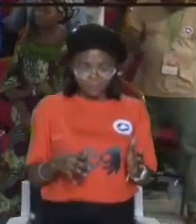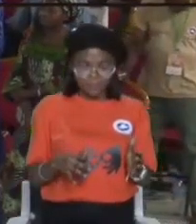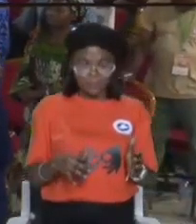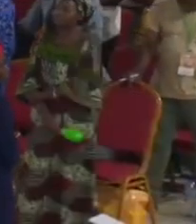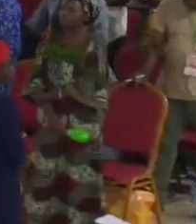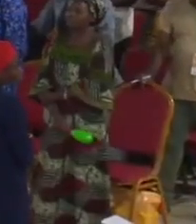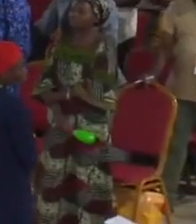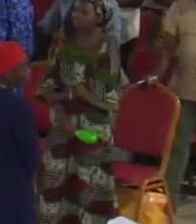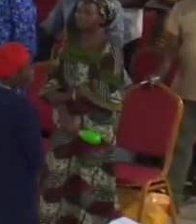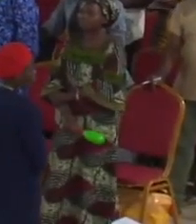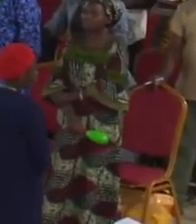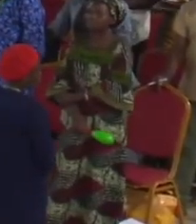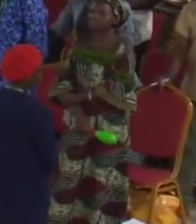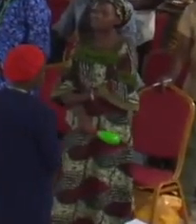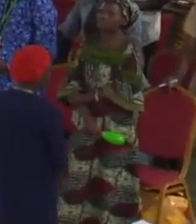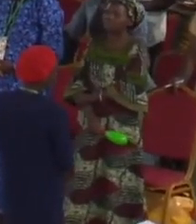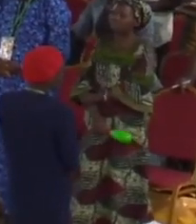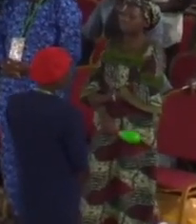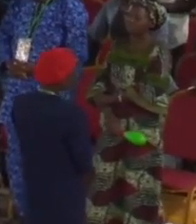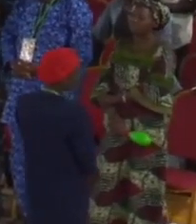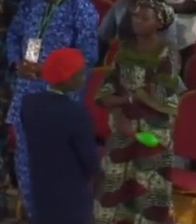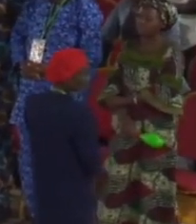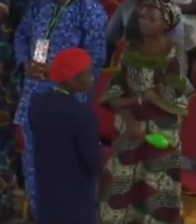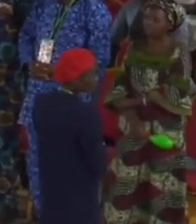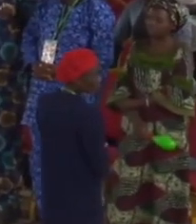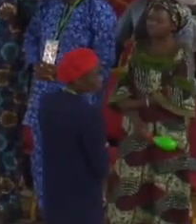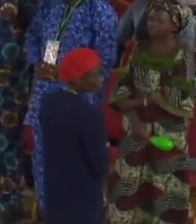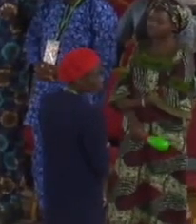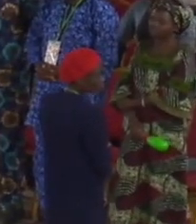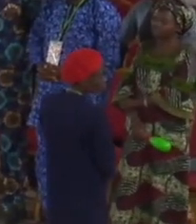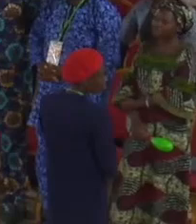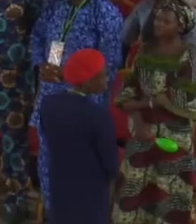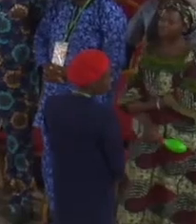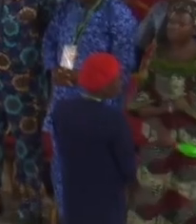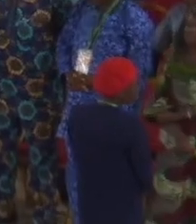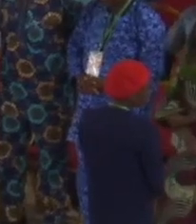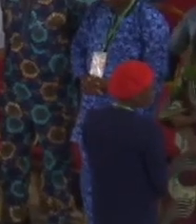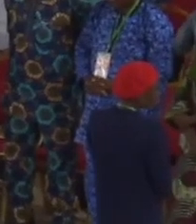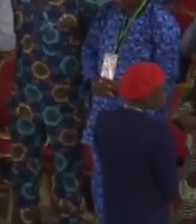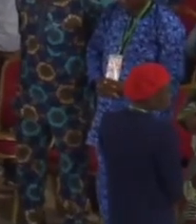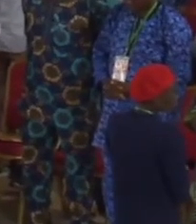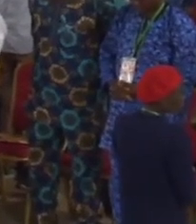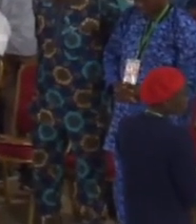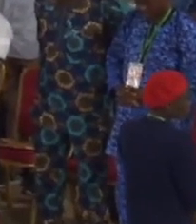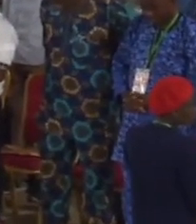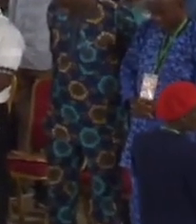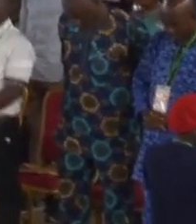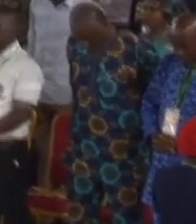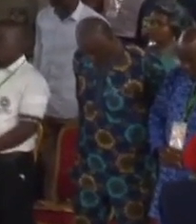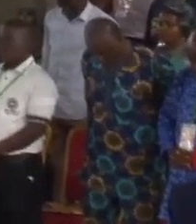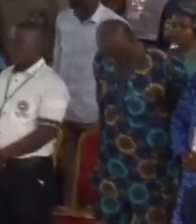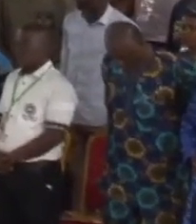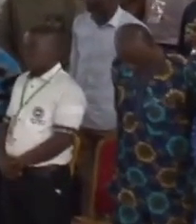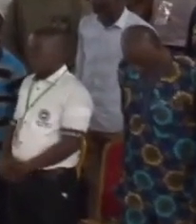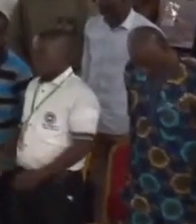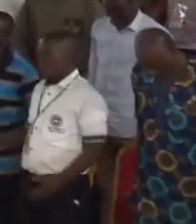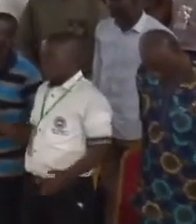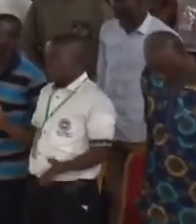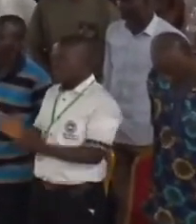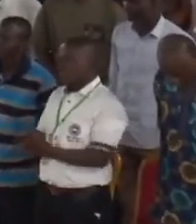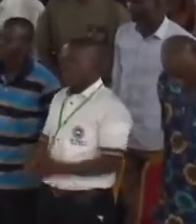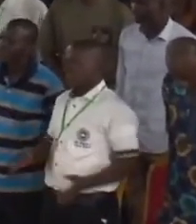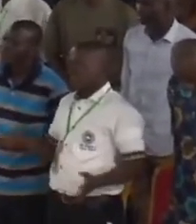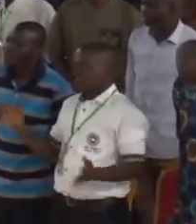Thank you, Almighty God, for the answer prayers. We say your name be praised forever. In Jesus'